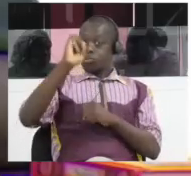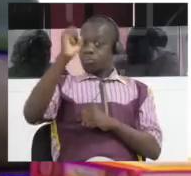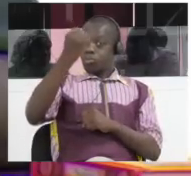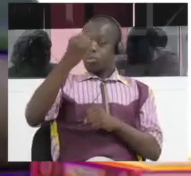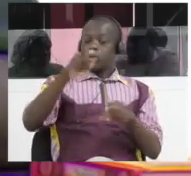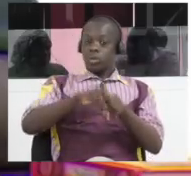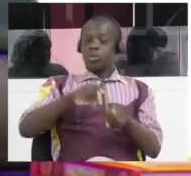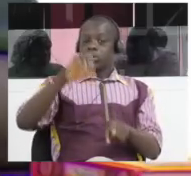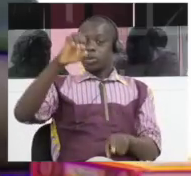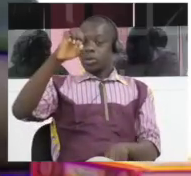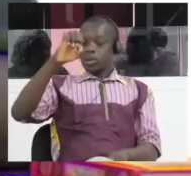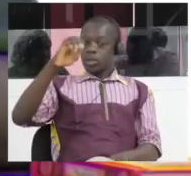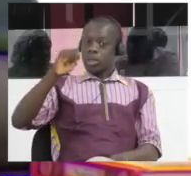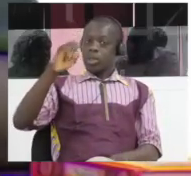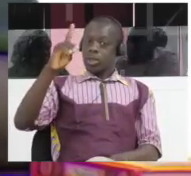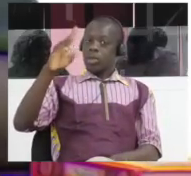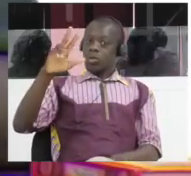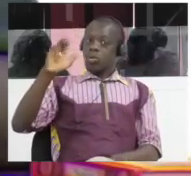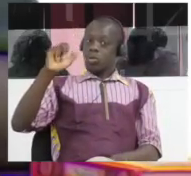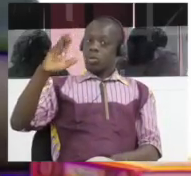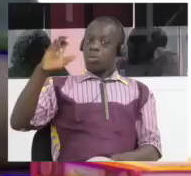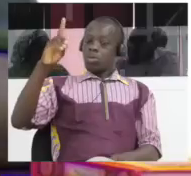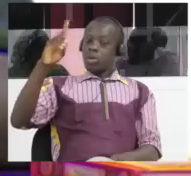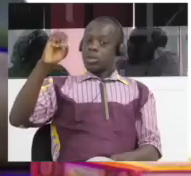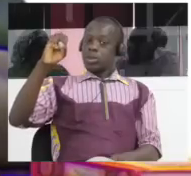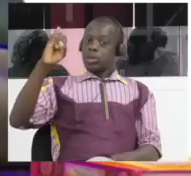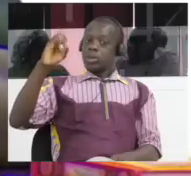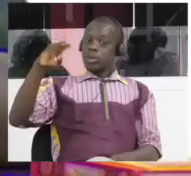very critical. Lieutenant Edward Singate was very